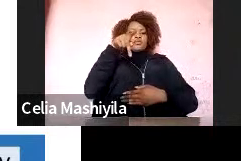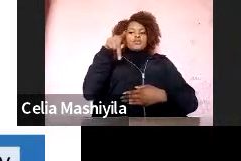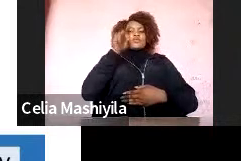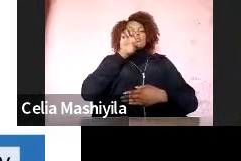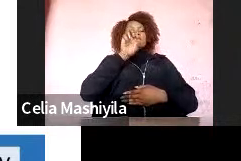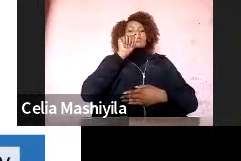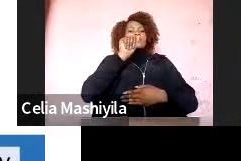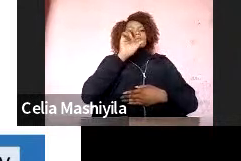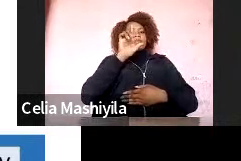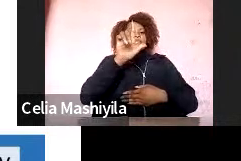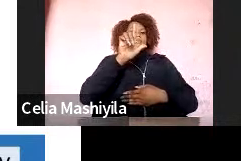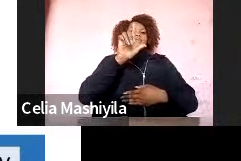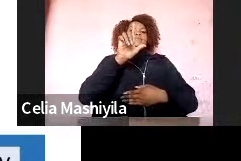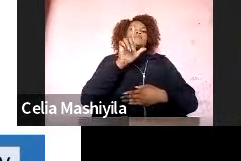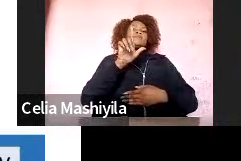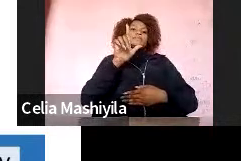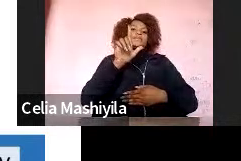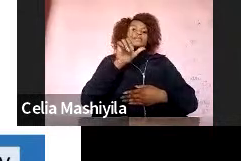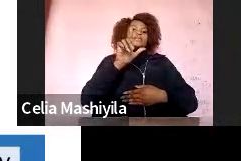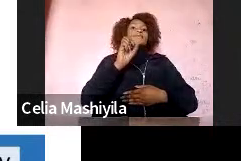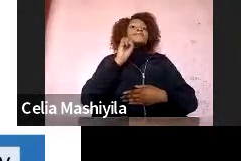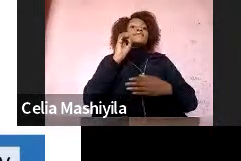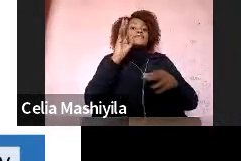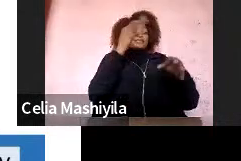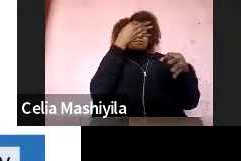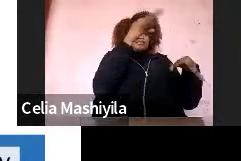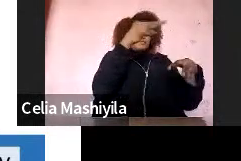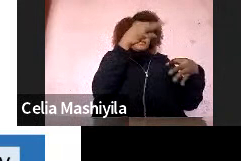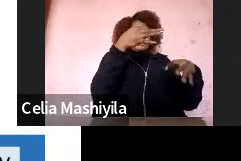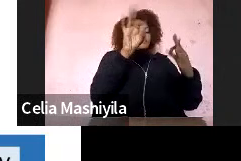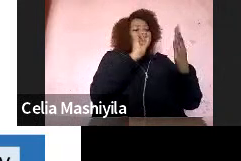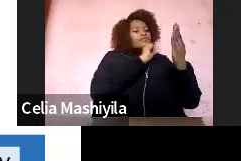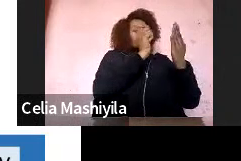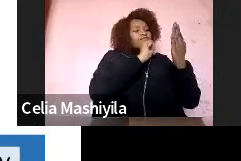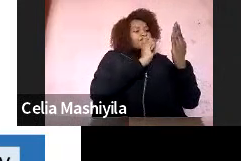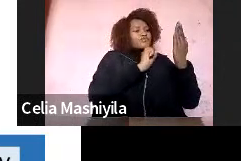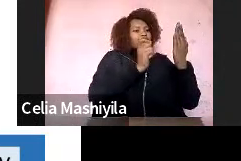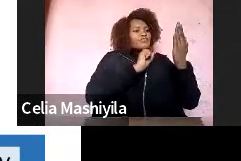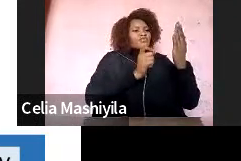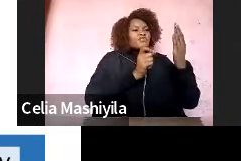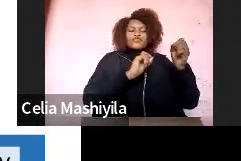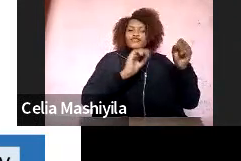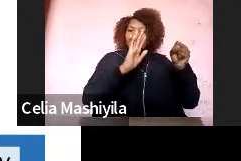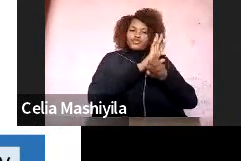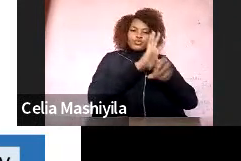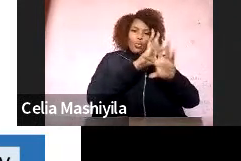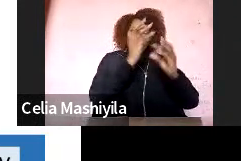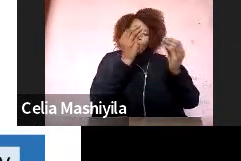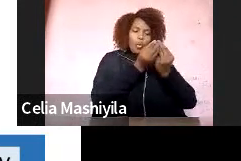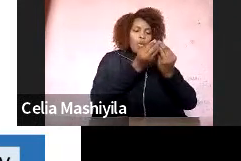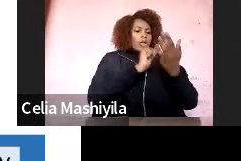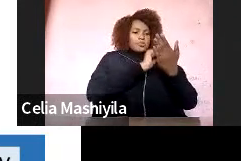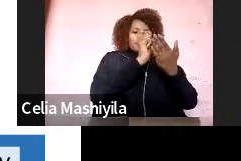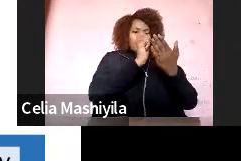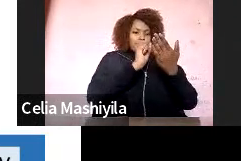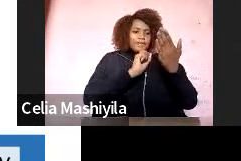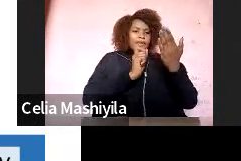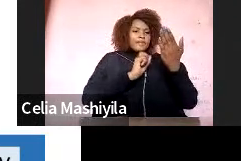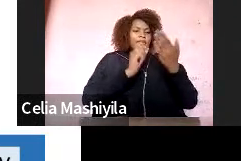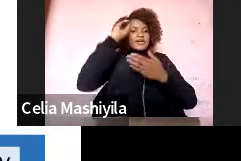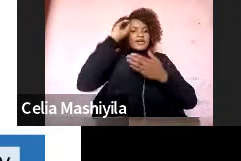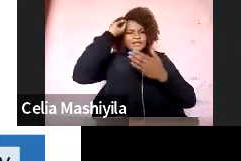are saying, when you complete this form, it should be completed in full. Therefore, whatever information is